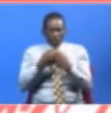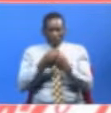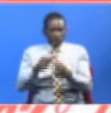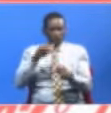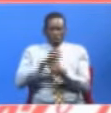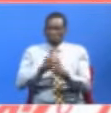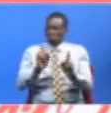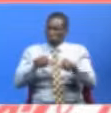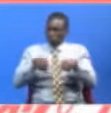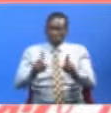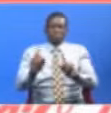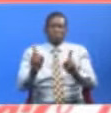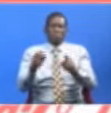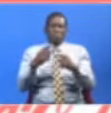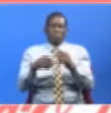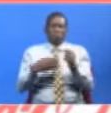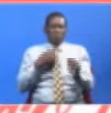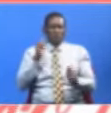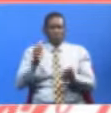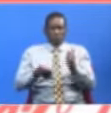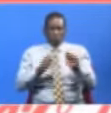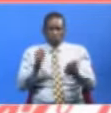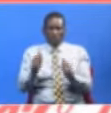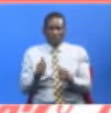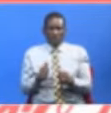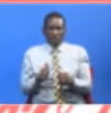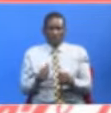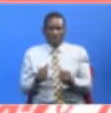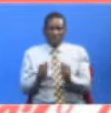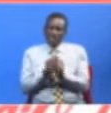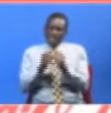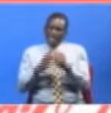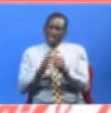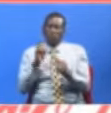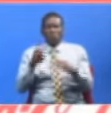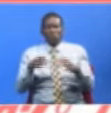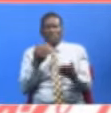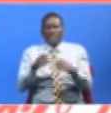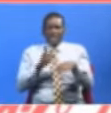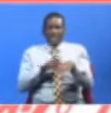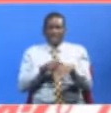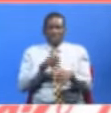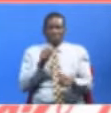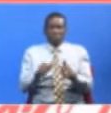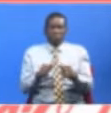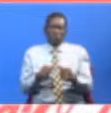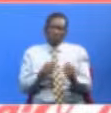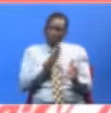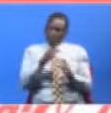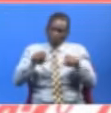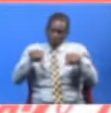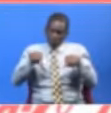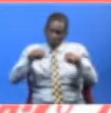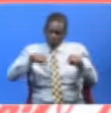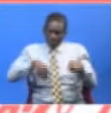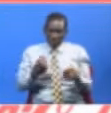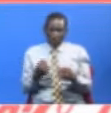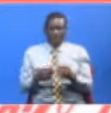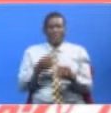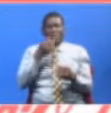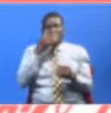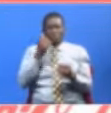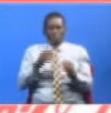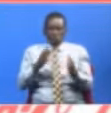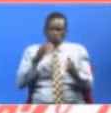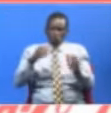that you have to run a 19-1 or whatever time that you have put for yourself. So it's better to play safe and then